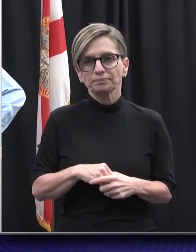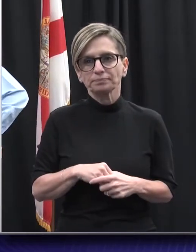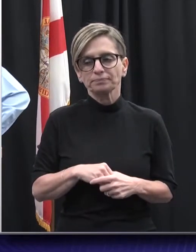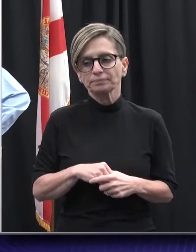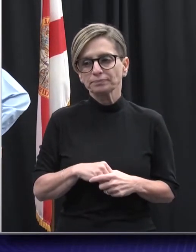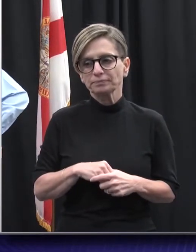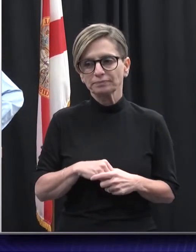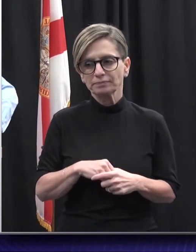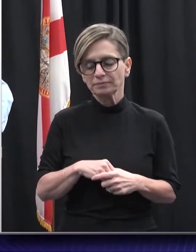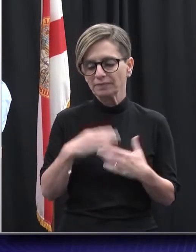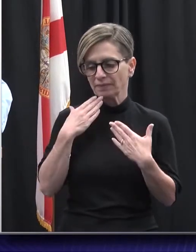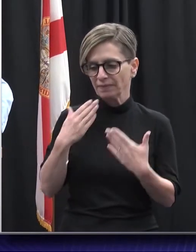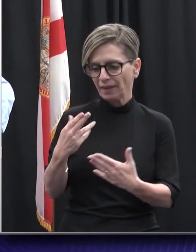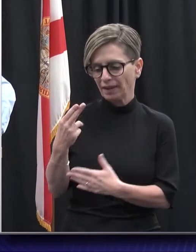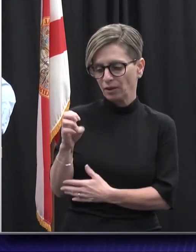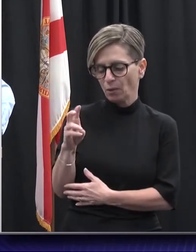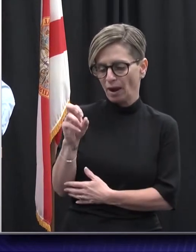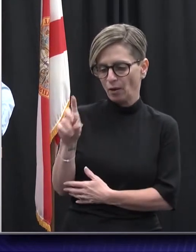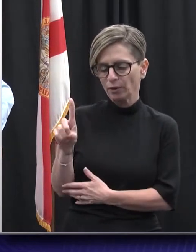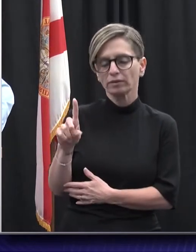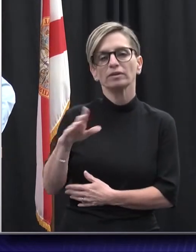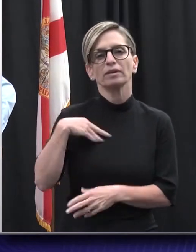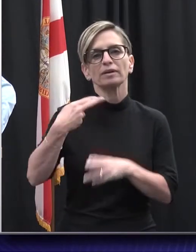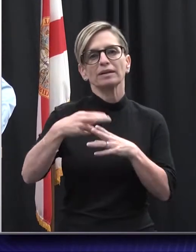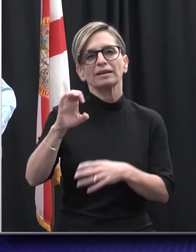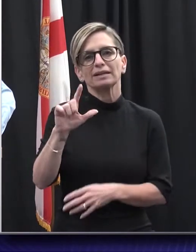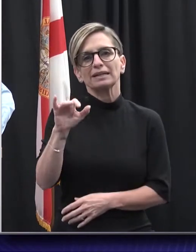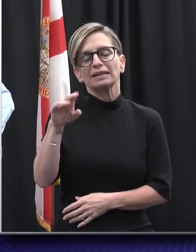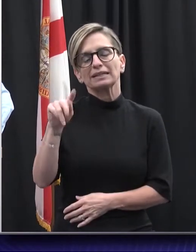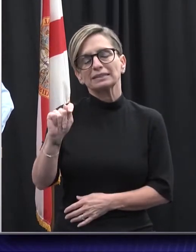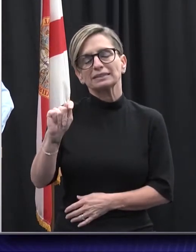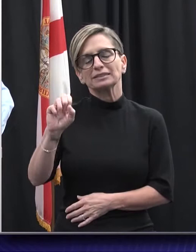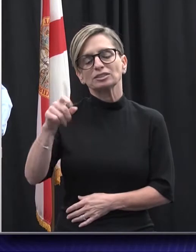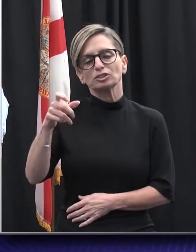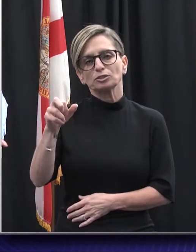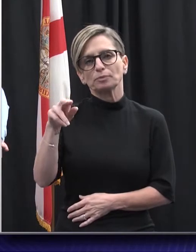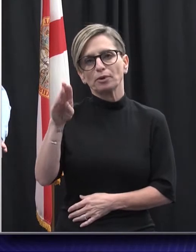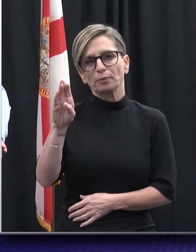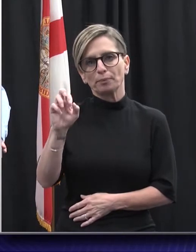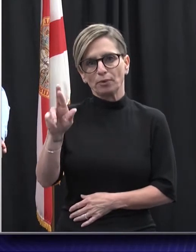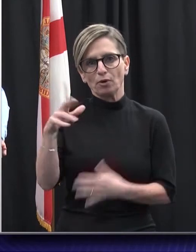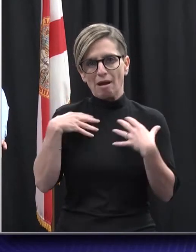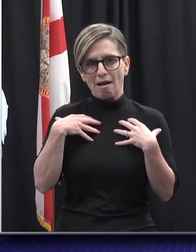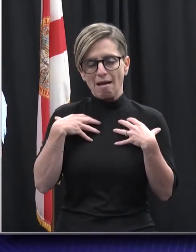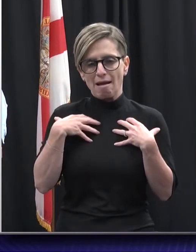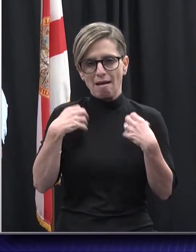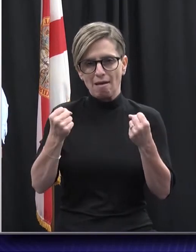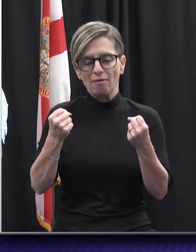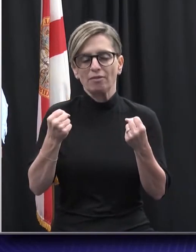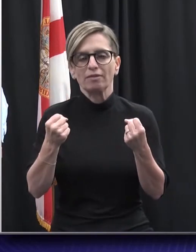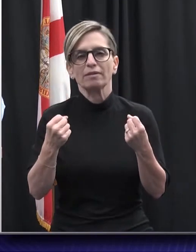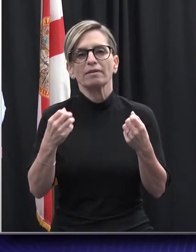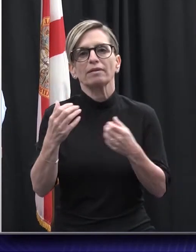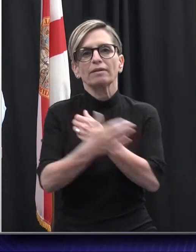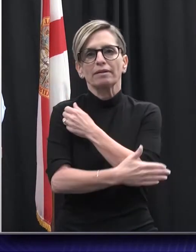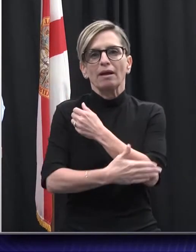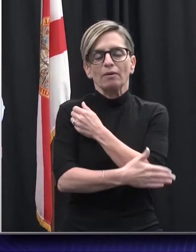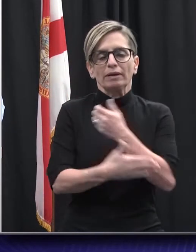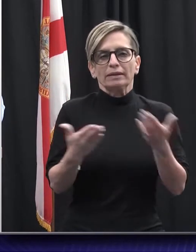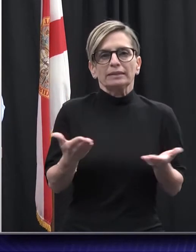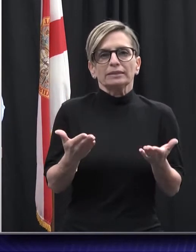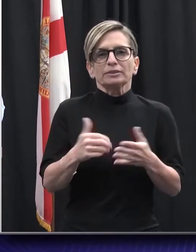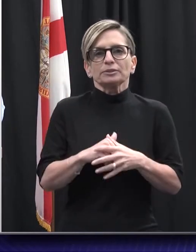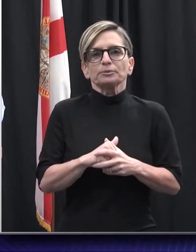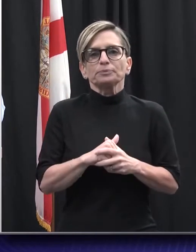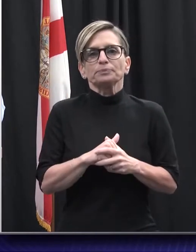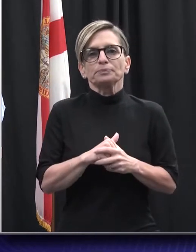Thank you, Howard. Clint Sperber, Health Officer of St. Lucie County. What's important to remember is these measures